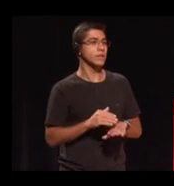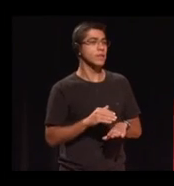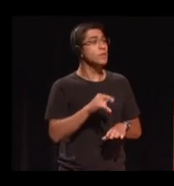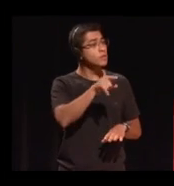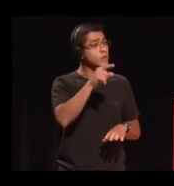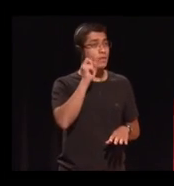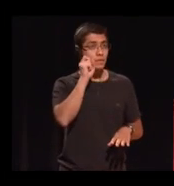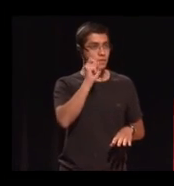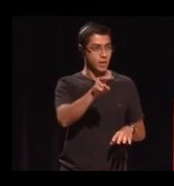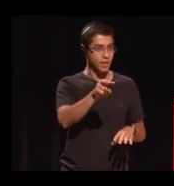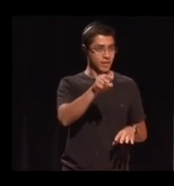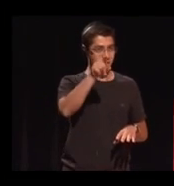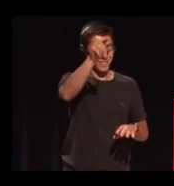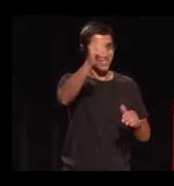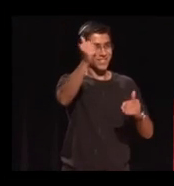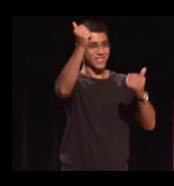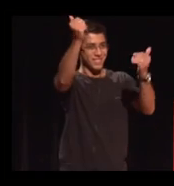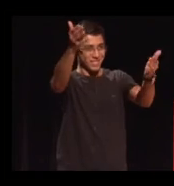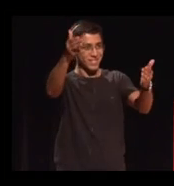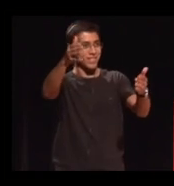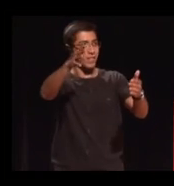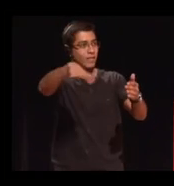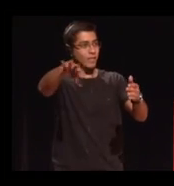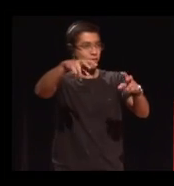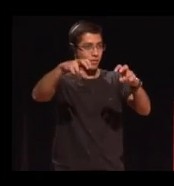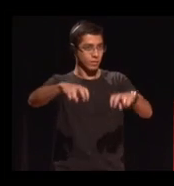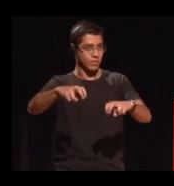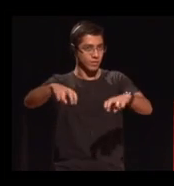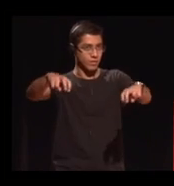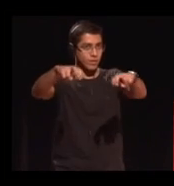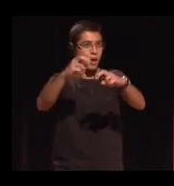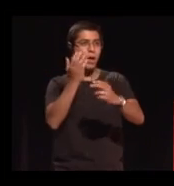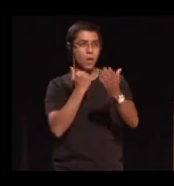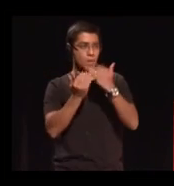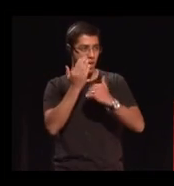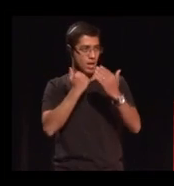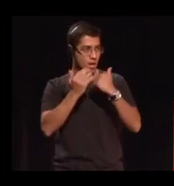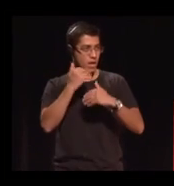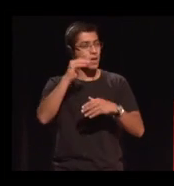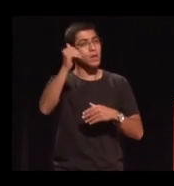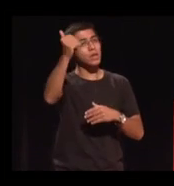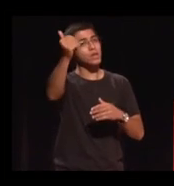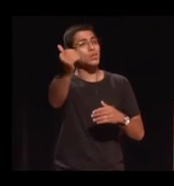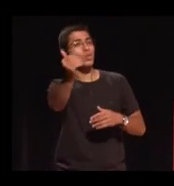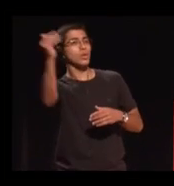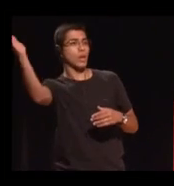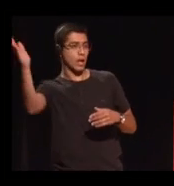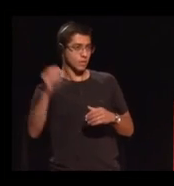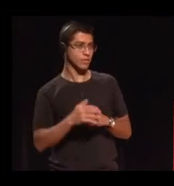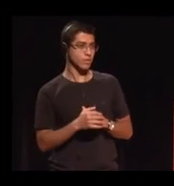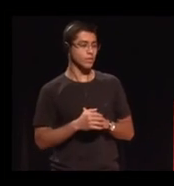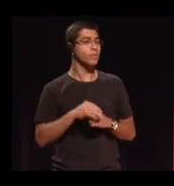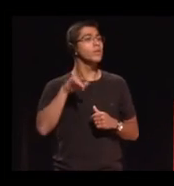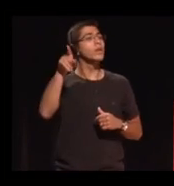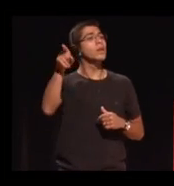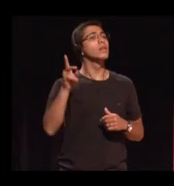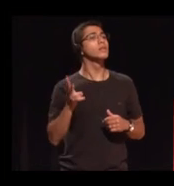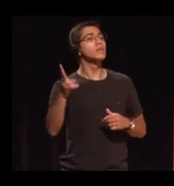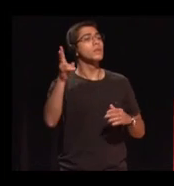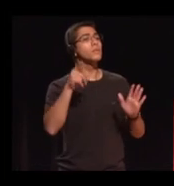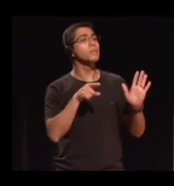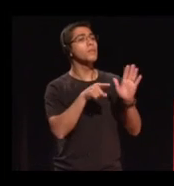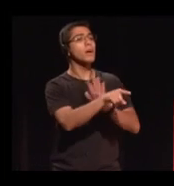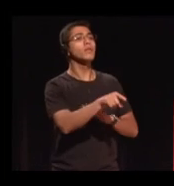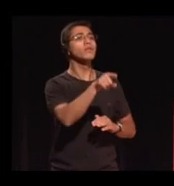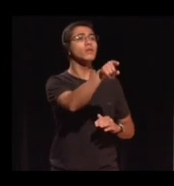an installation where you can that basically asks you, how do you feel about this piece of code you're watching? I encourage